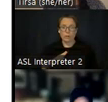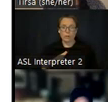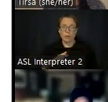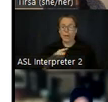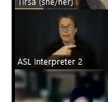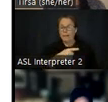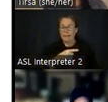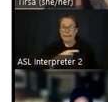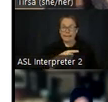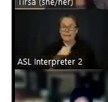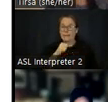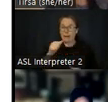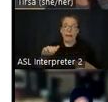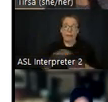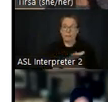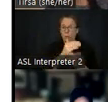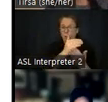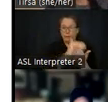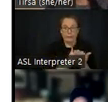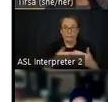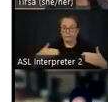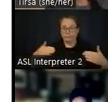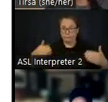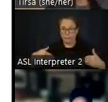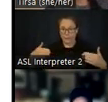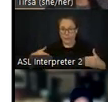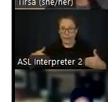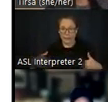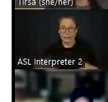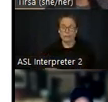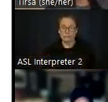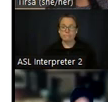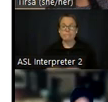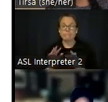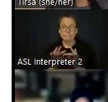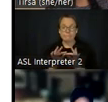an inclusive list of groups. It's kind of a copied list of groups.